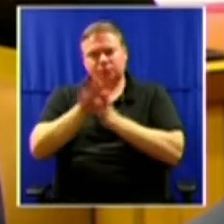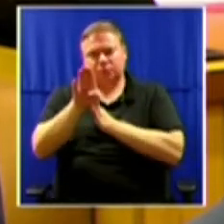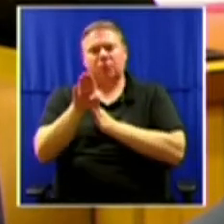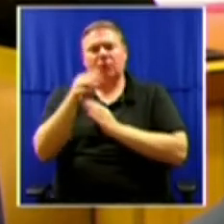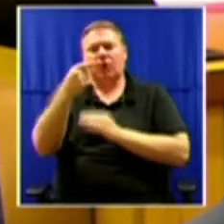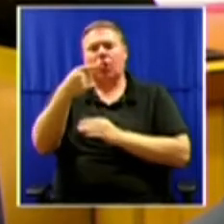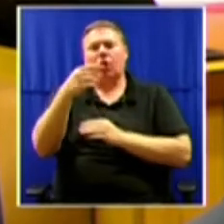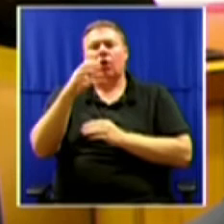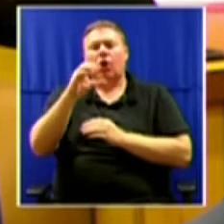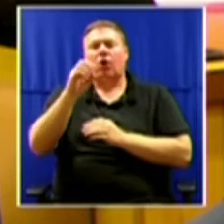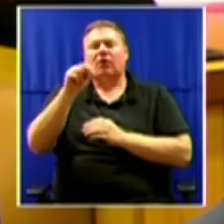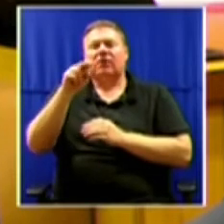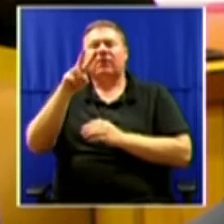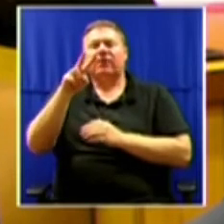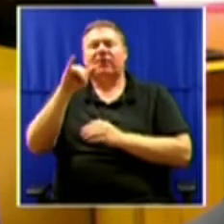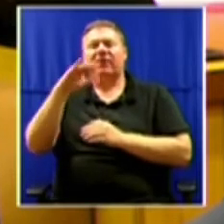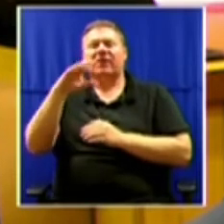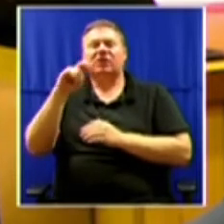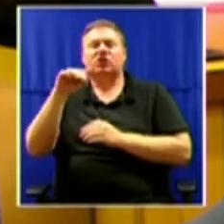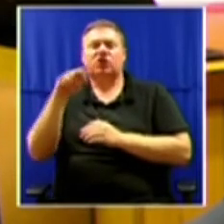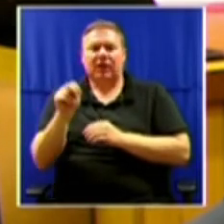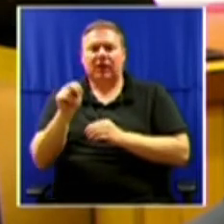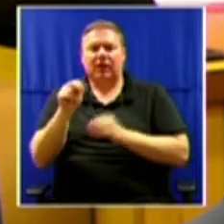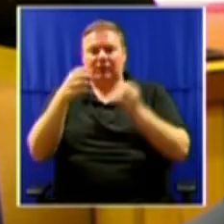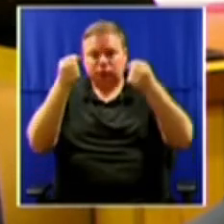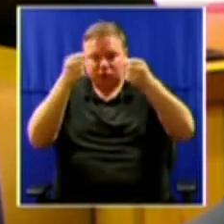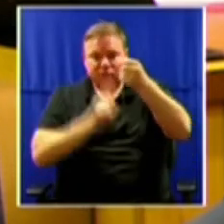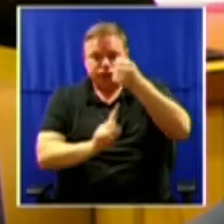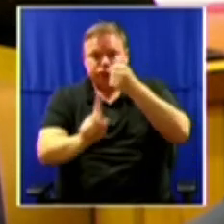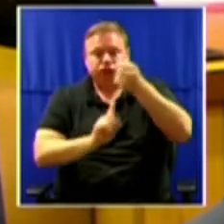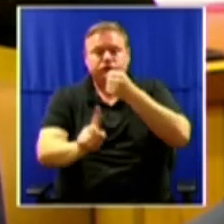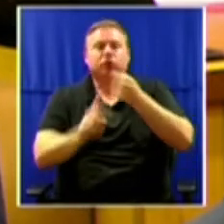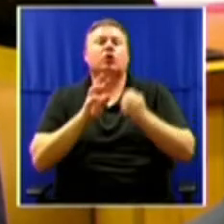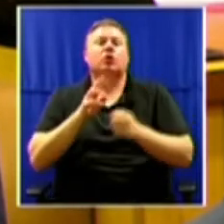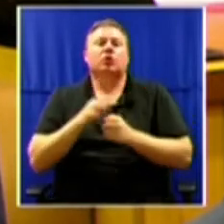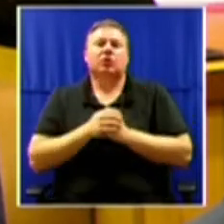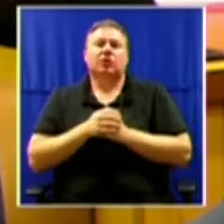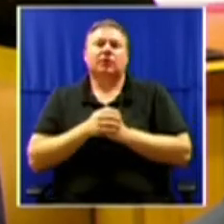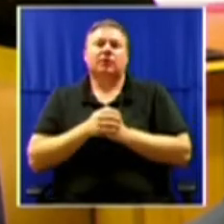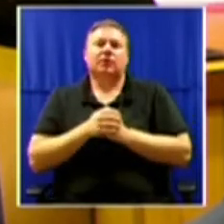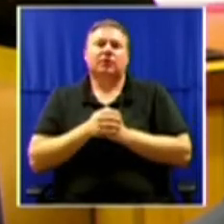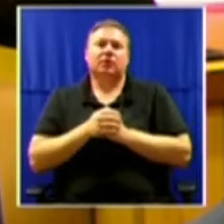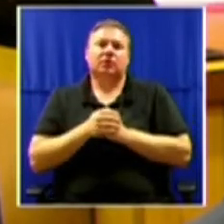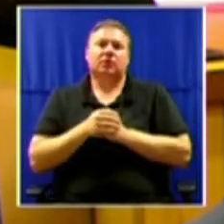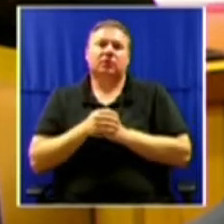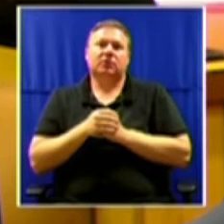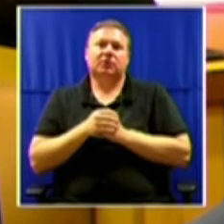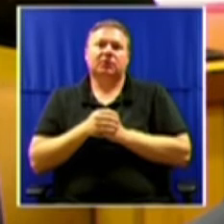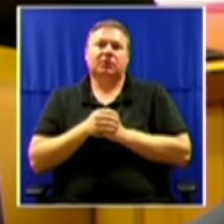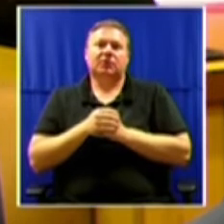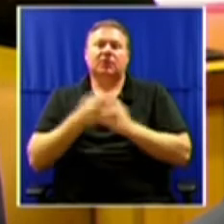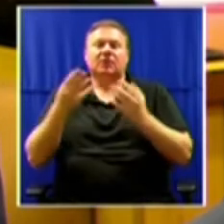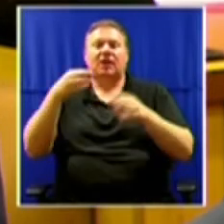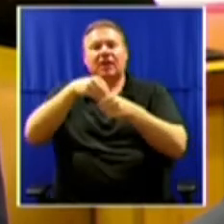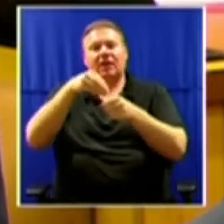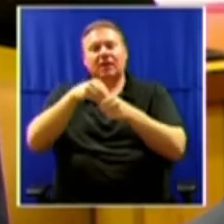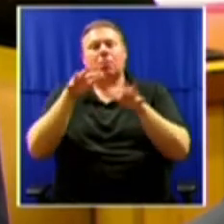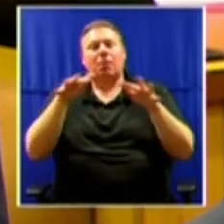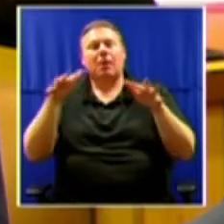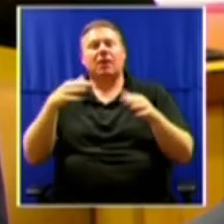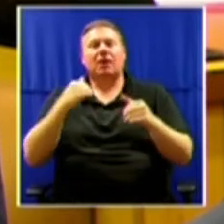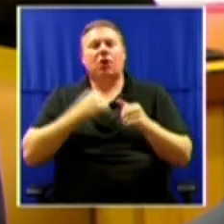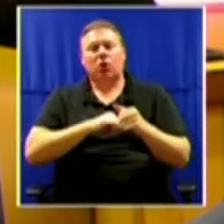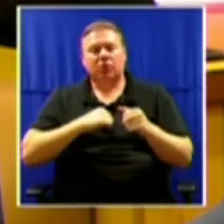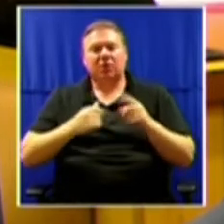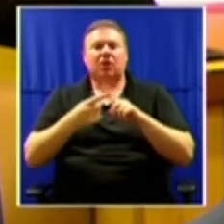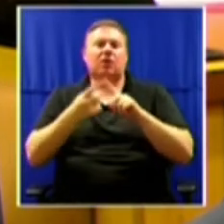cycle time for finalization of cases. The TCCs are located within a public hospital, based in communities